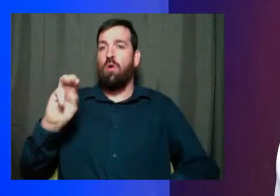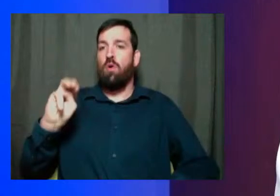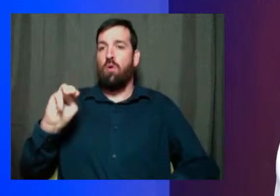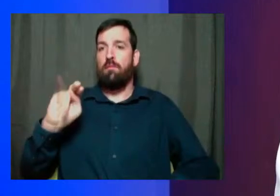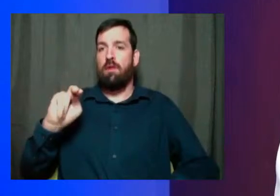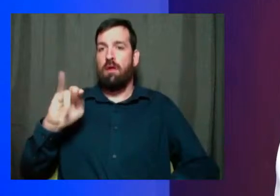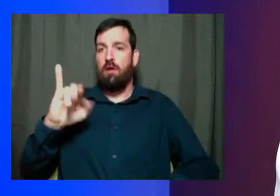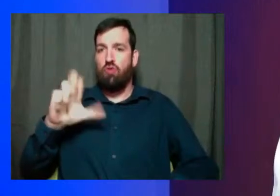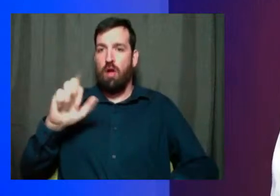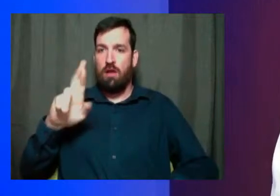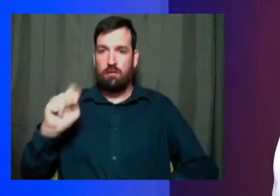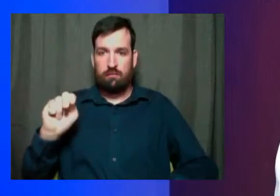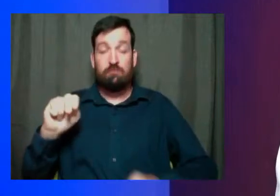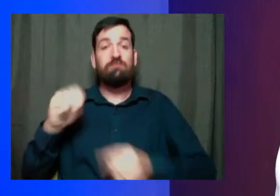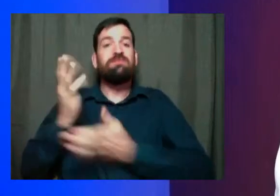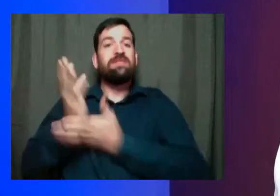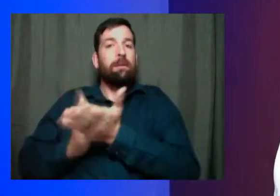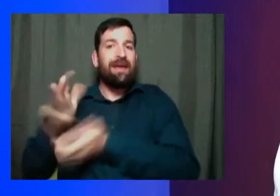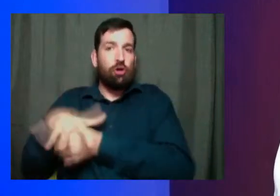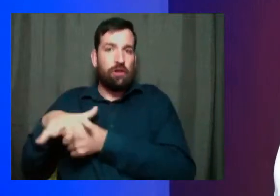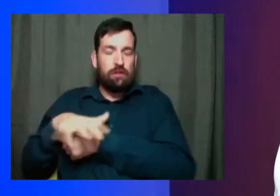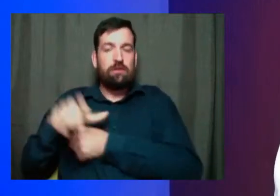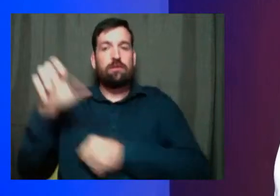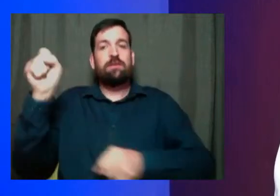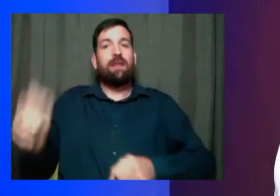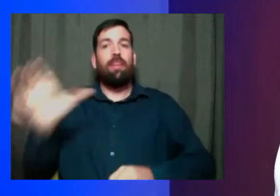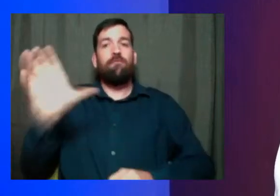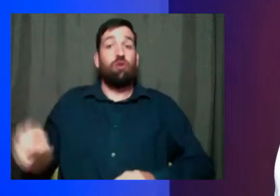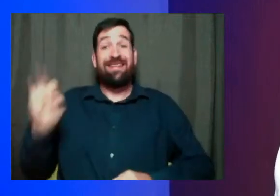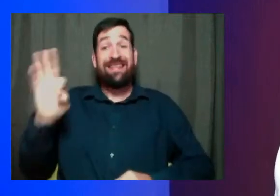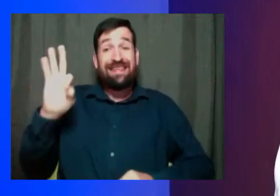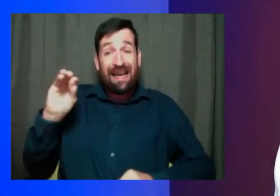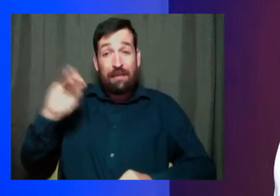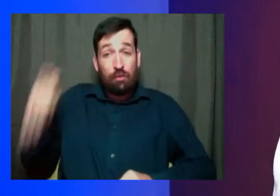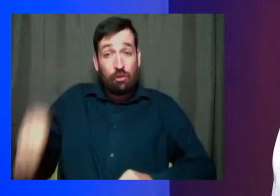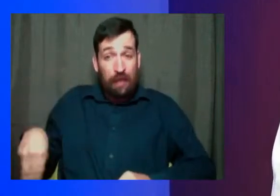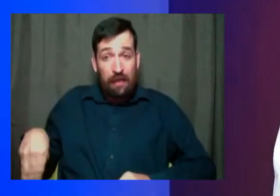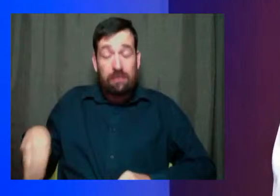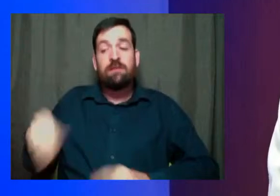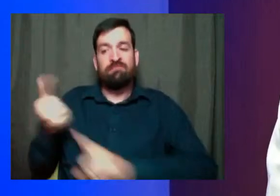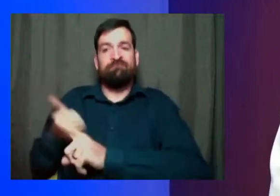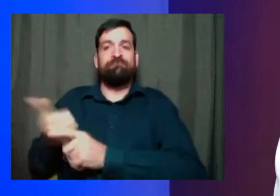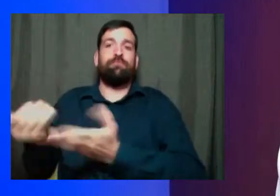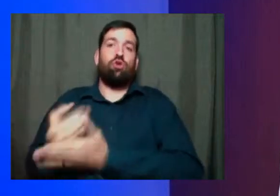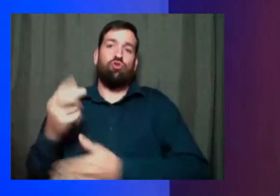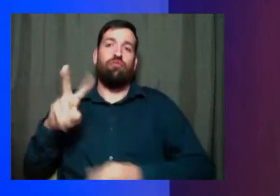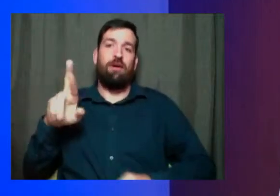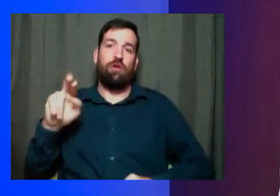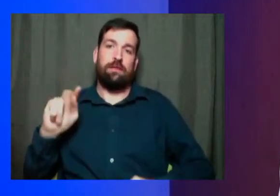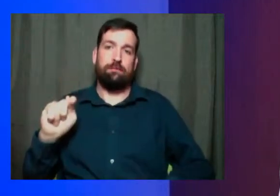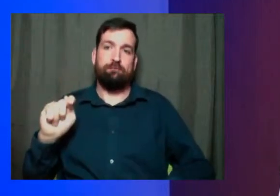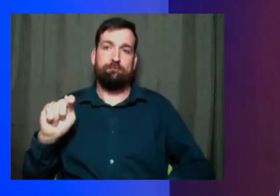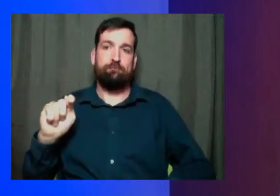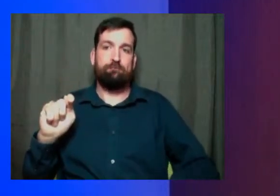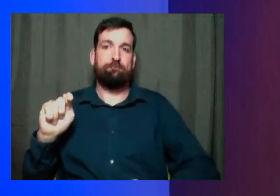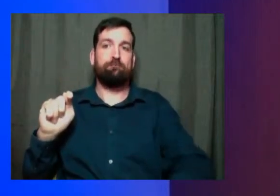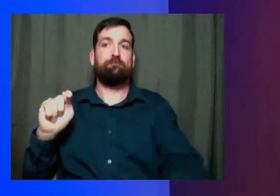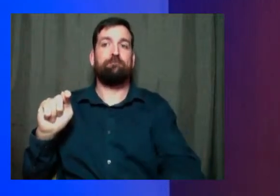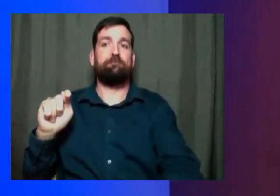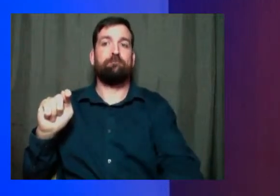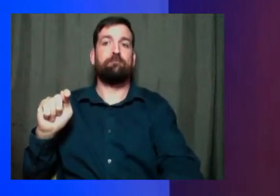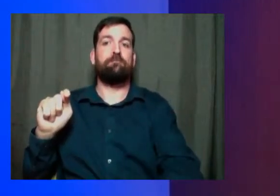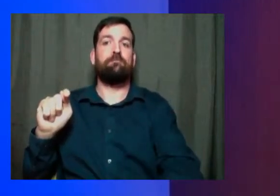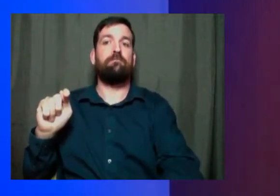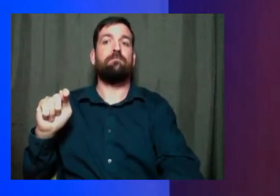regions in South Africa where 90% of the cases being presented are the Omicron variant. What's also interesting in those areas is that